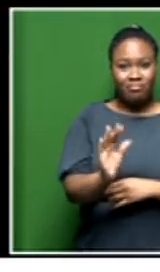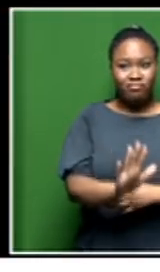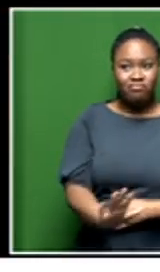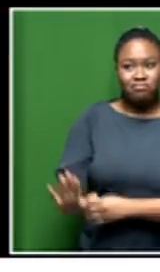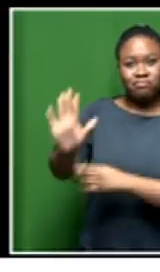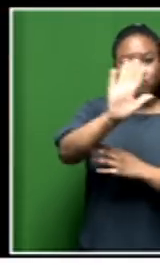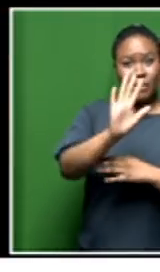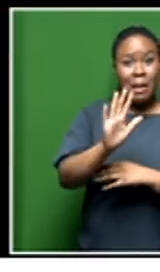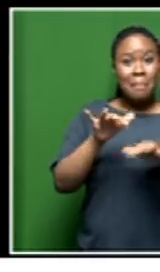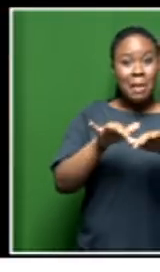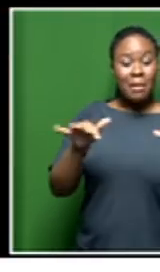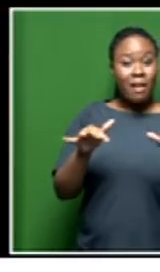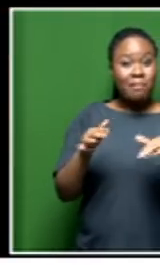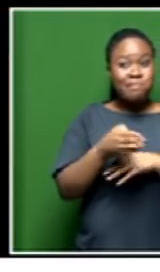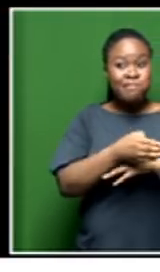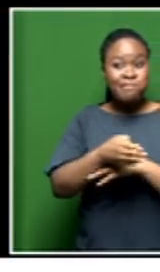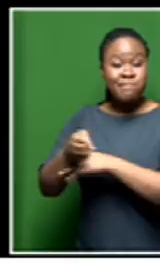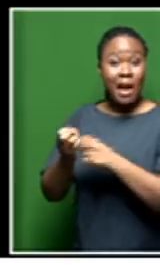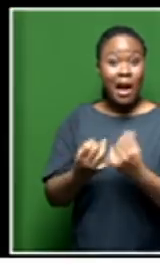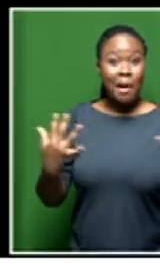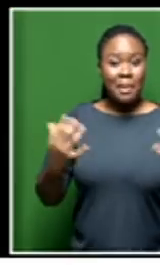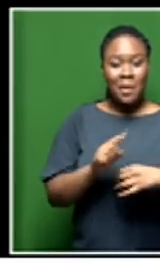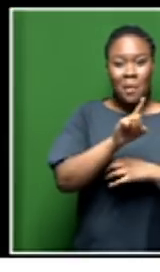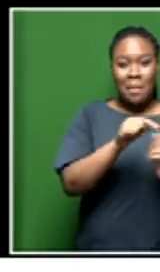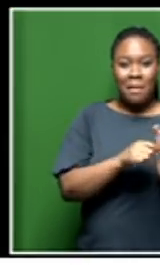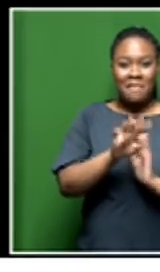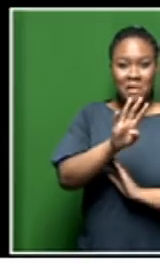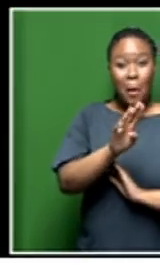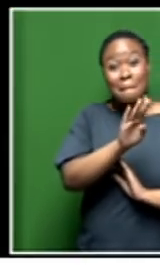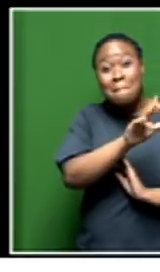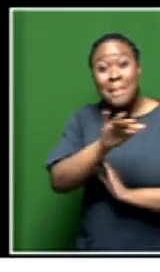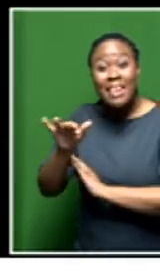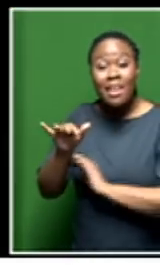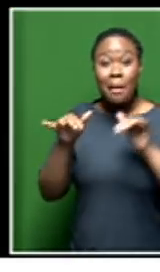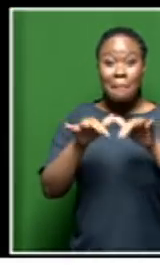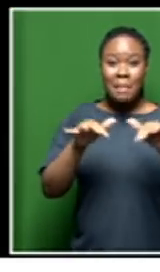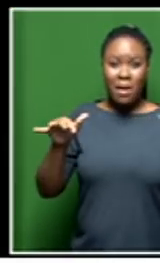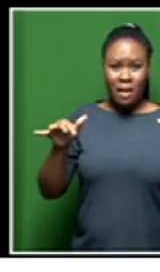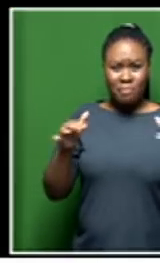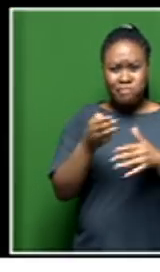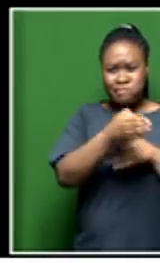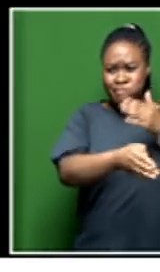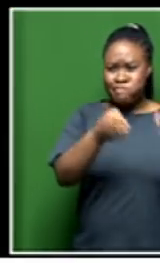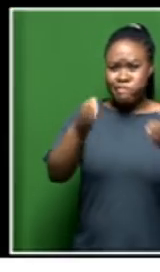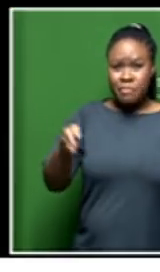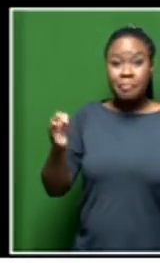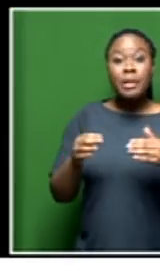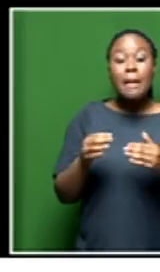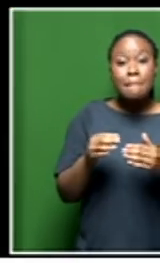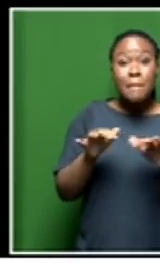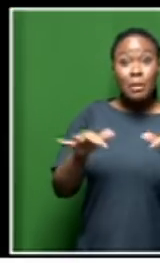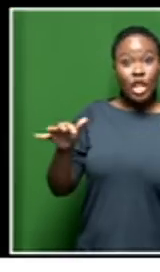to 1.3, almost 1.4 billion people. And with a population rate of 2.4%, we're looking